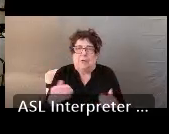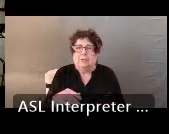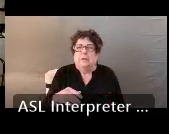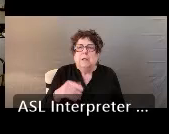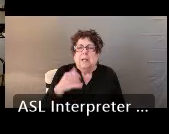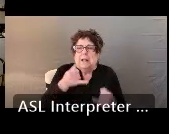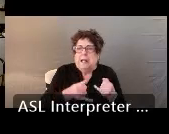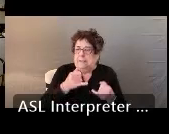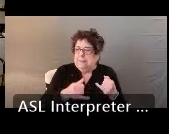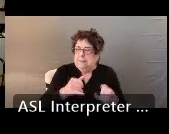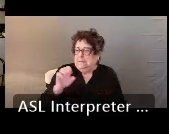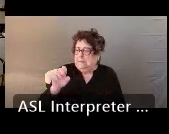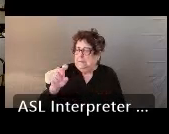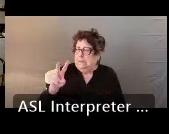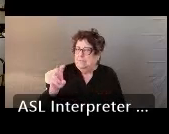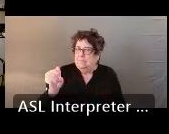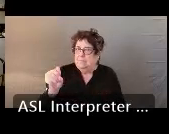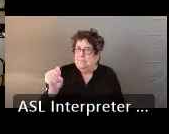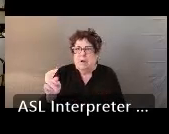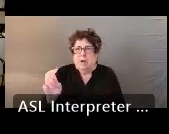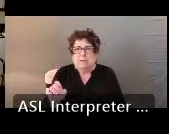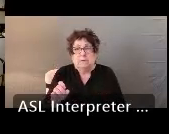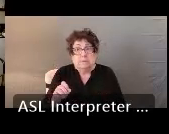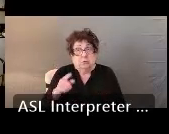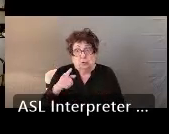Yvonne, if you could introduce yourself.